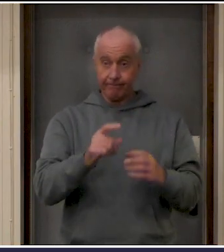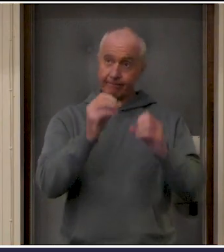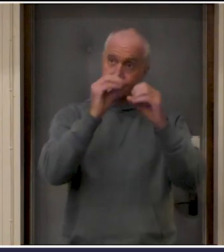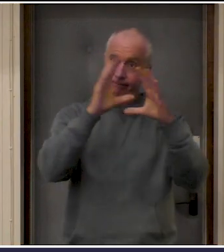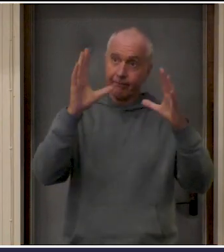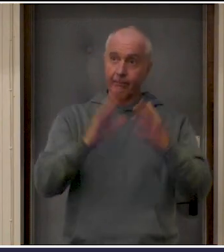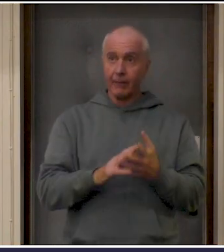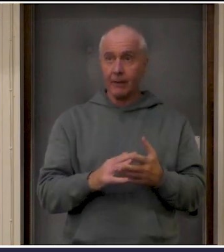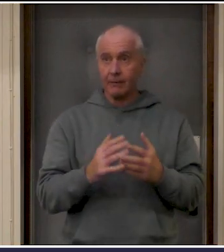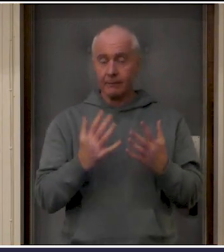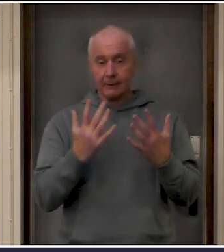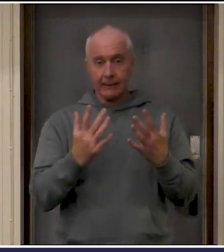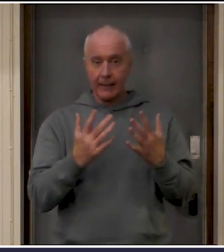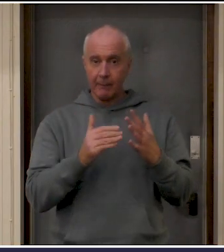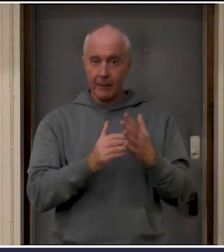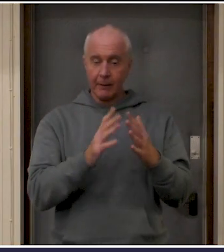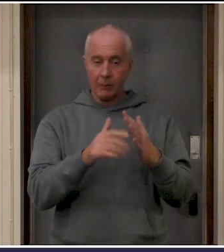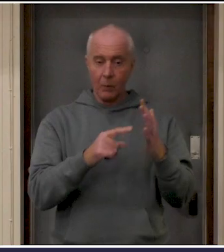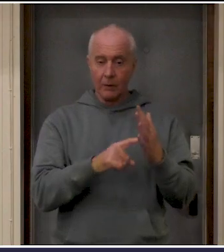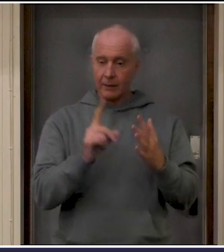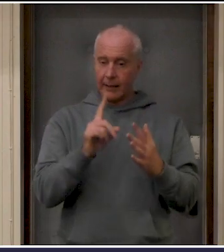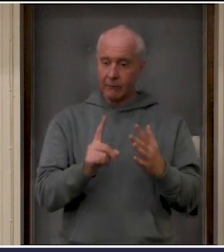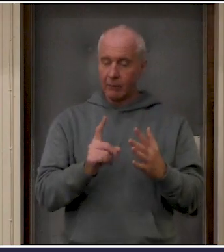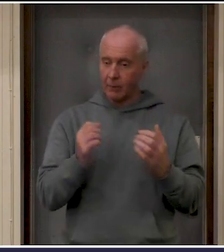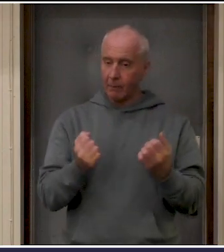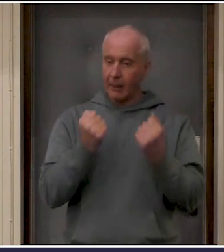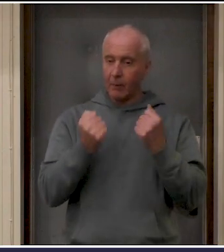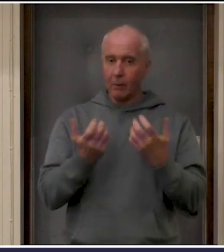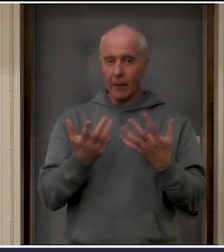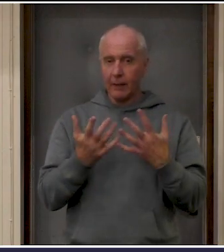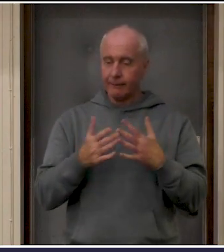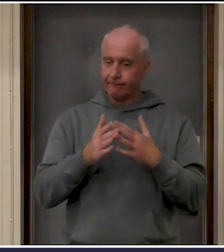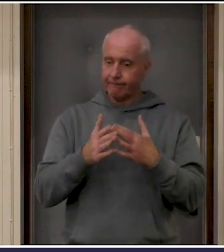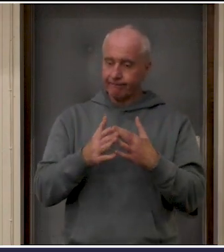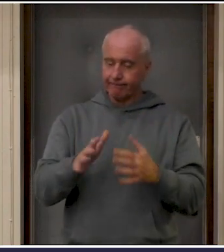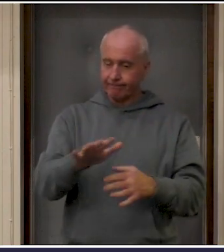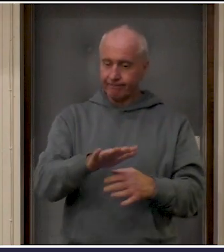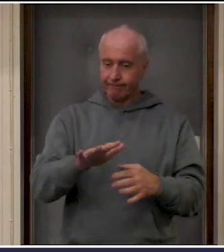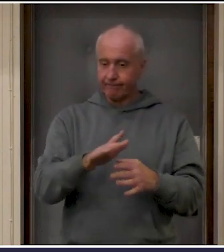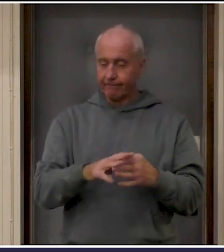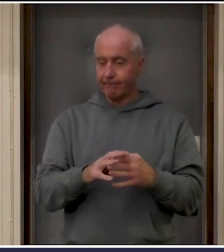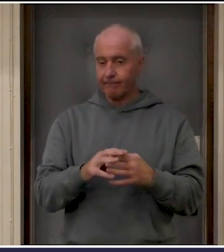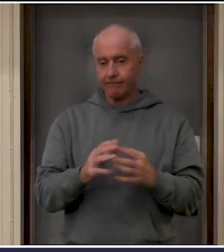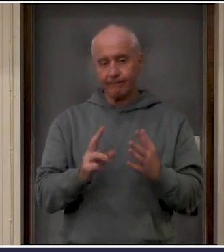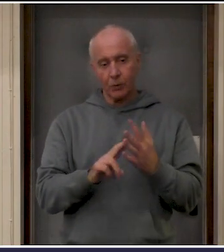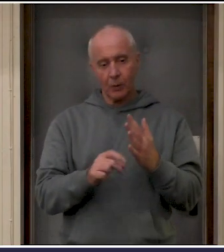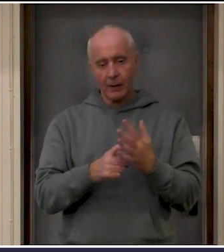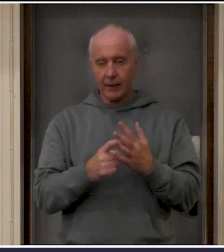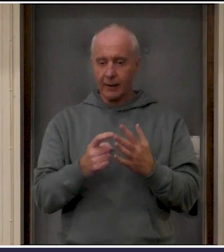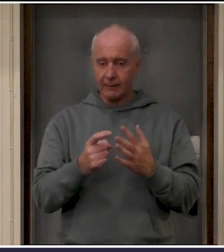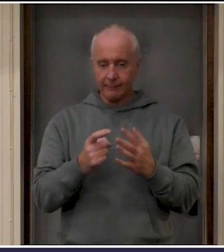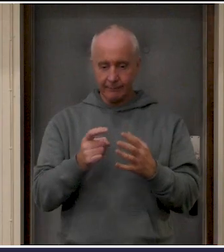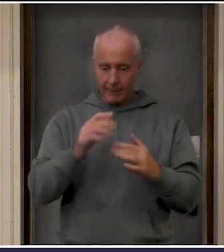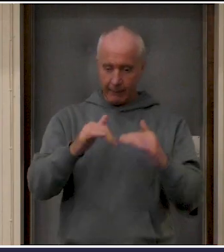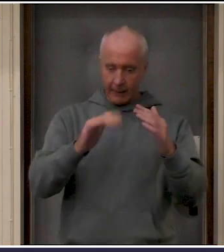a 10 million watt electrical power plant on a seagoing barge. A nuclear reactor heat source eliminates the need of a